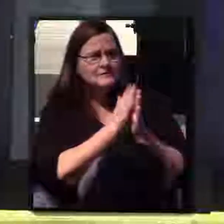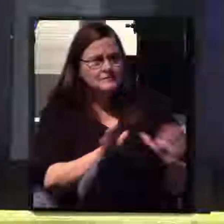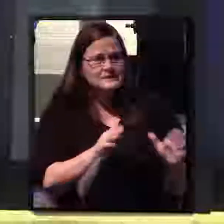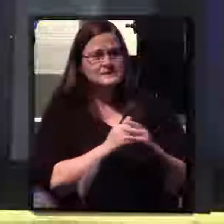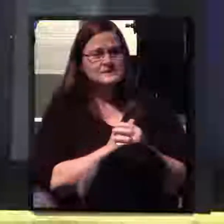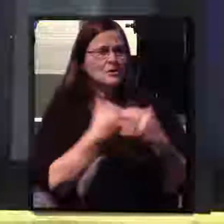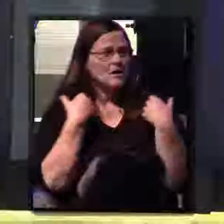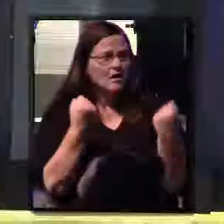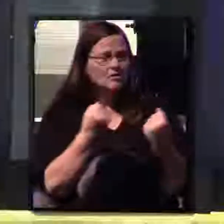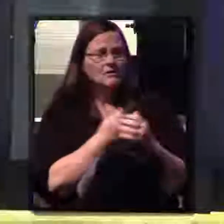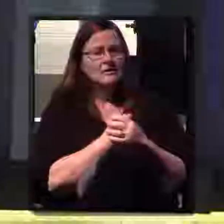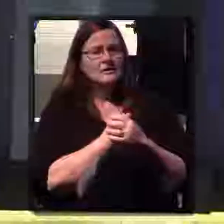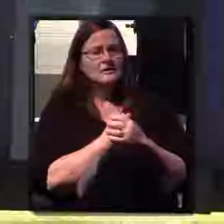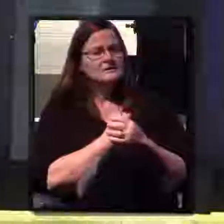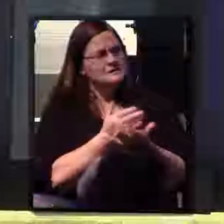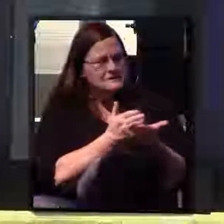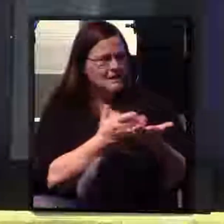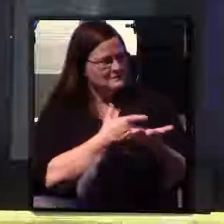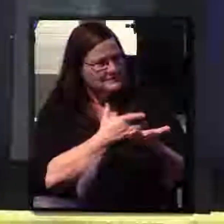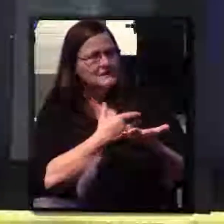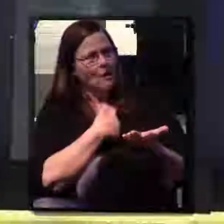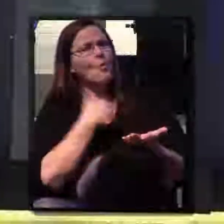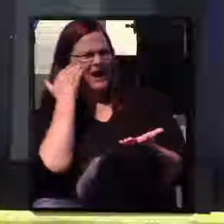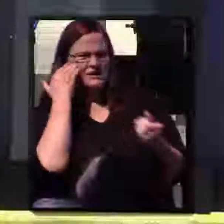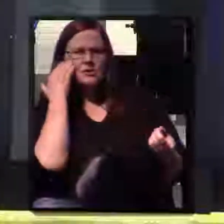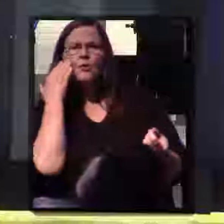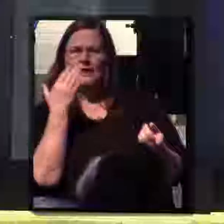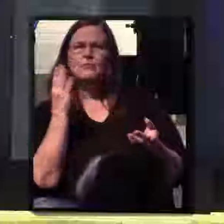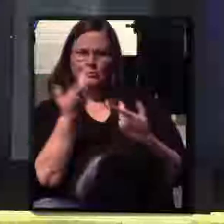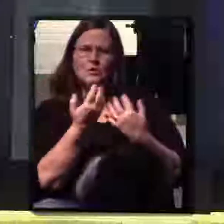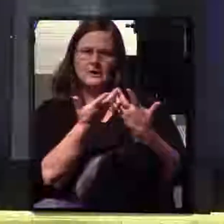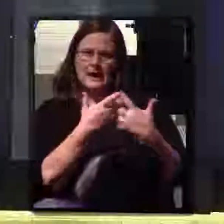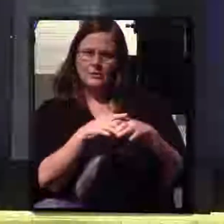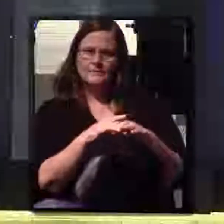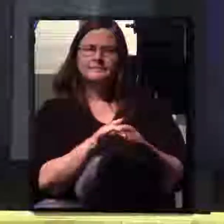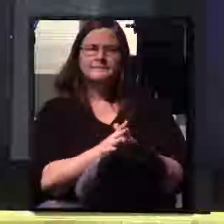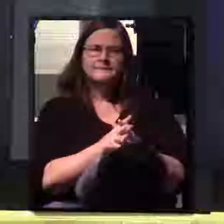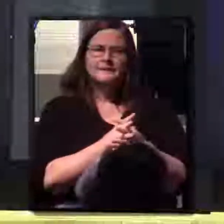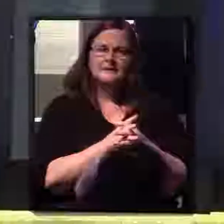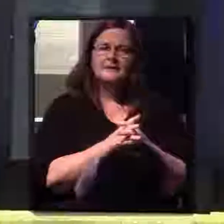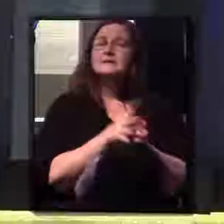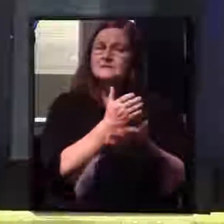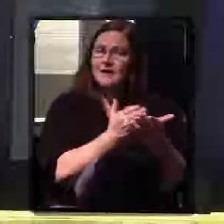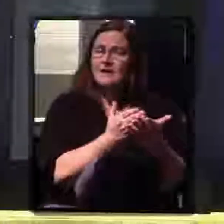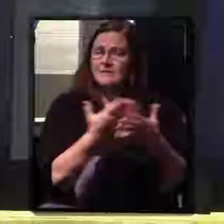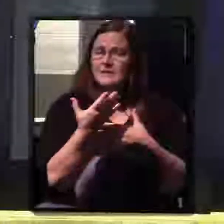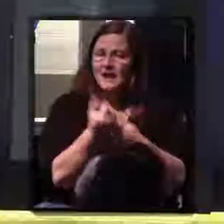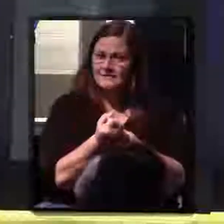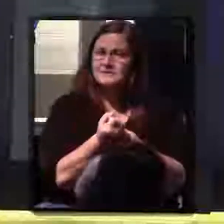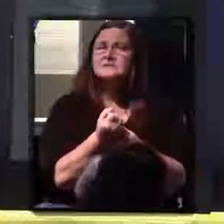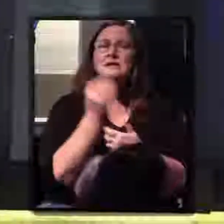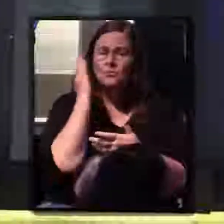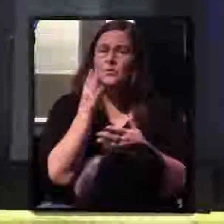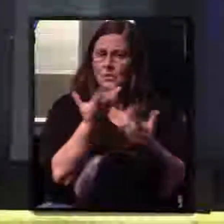to find some sense of peace, some sense of well-being, some sense of, no, I know it's going to work